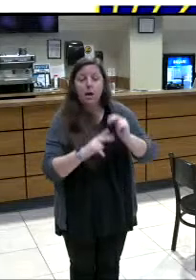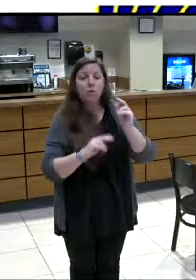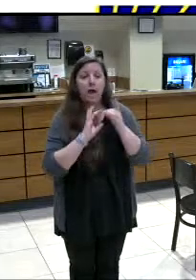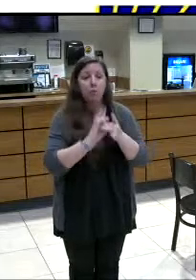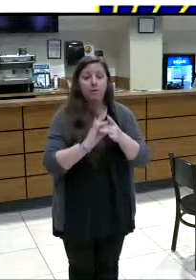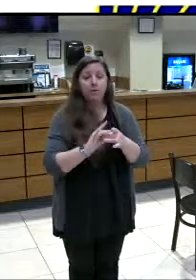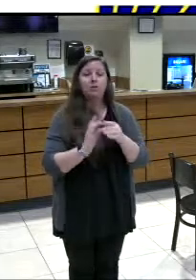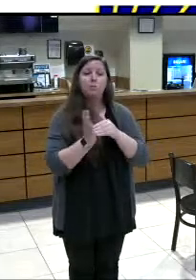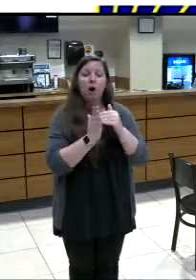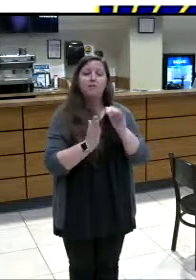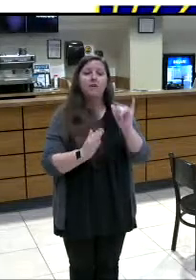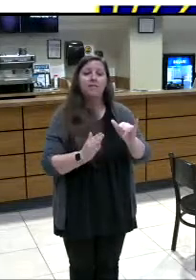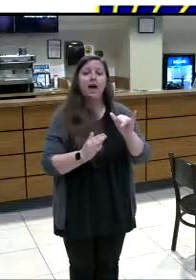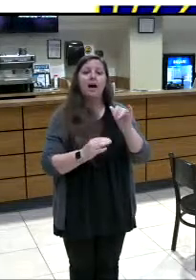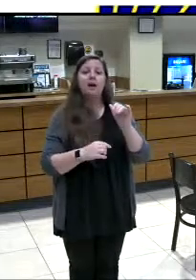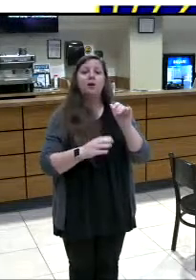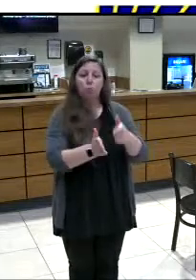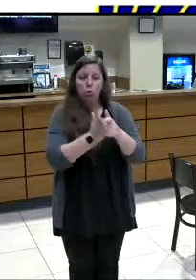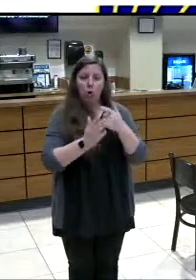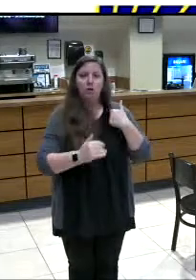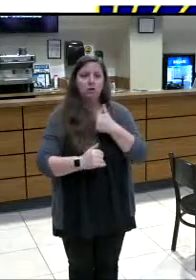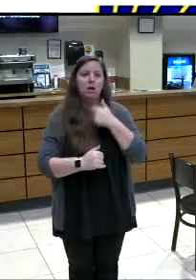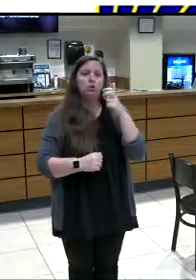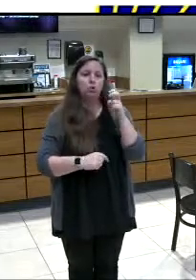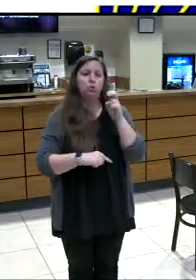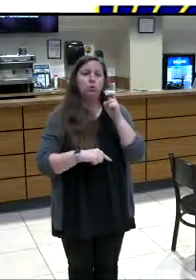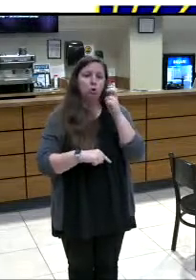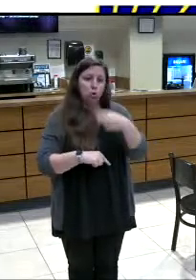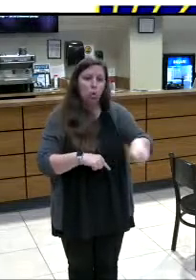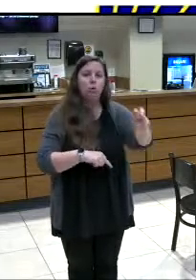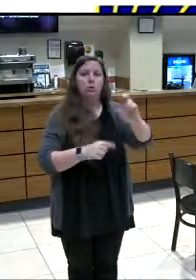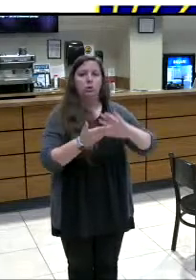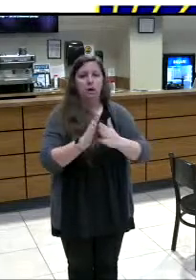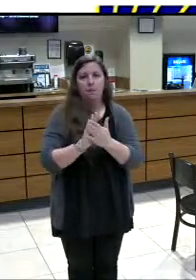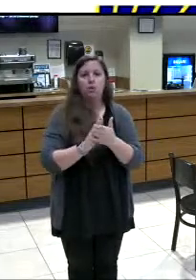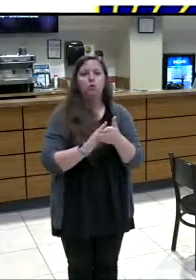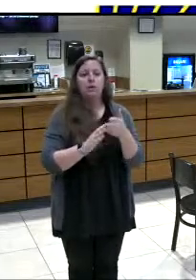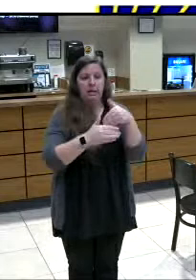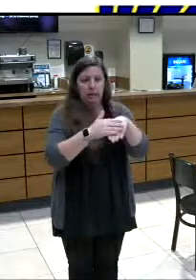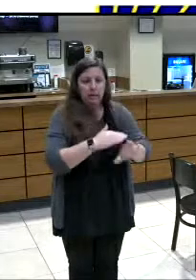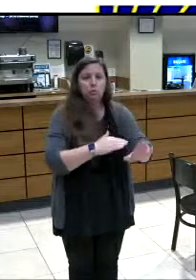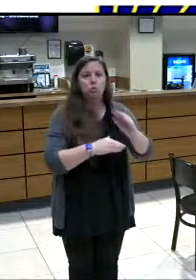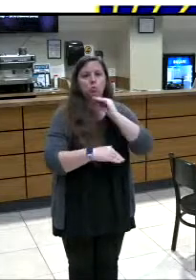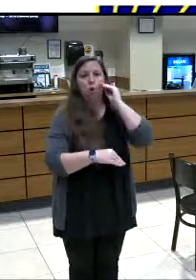into the community to try and meet with the family in their homes.